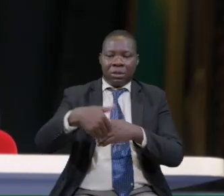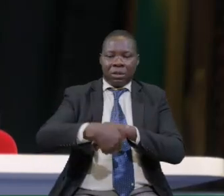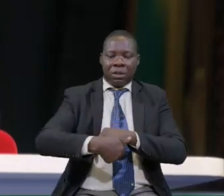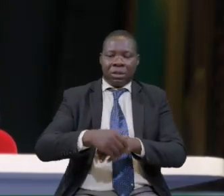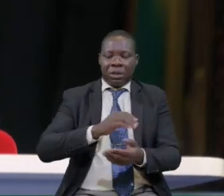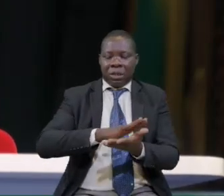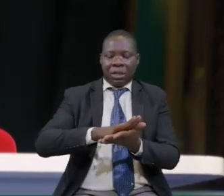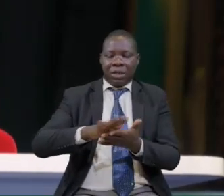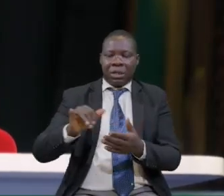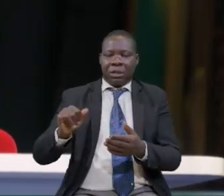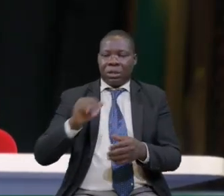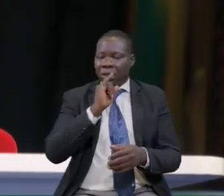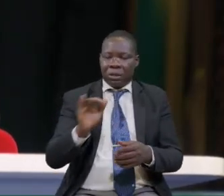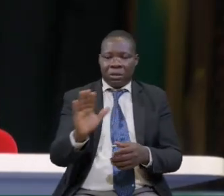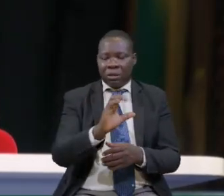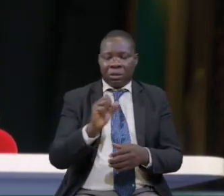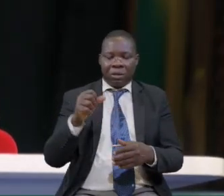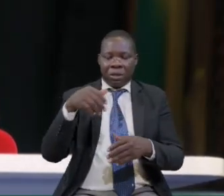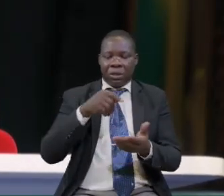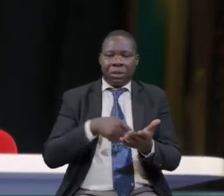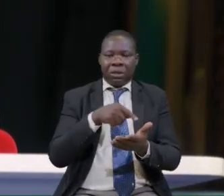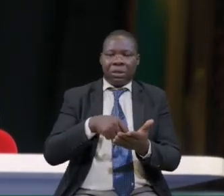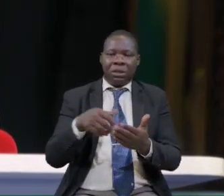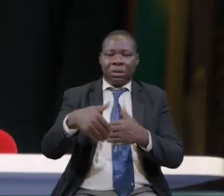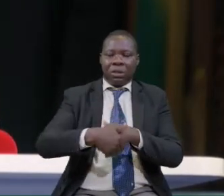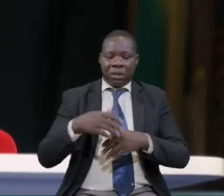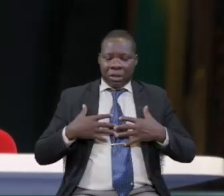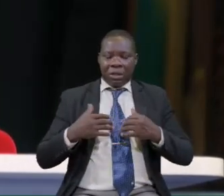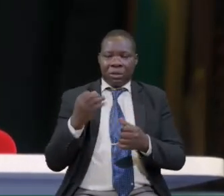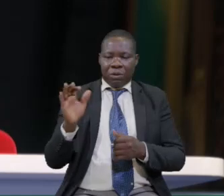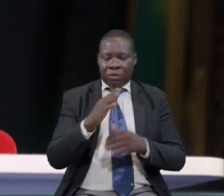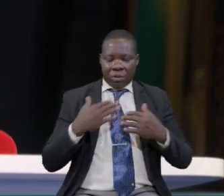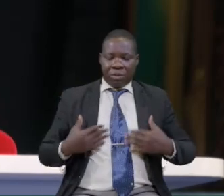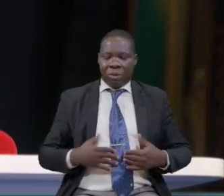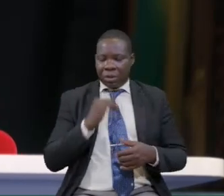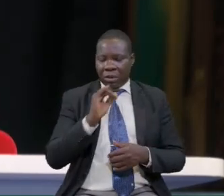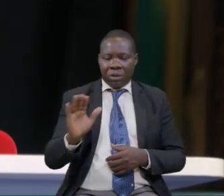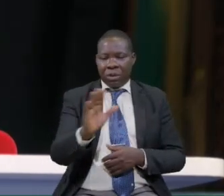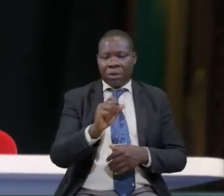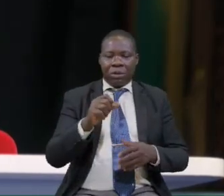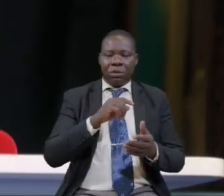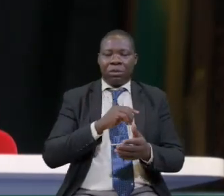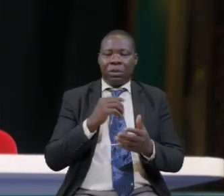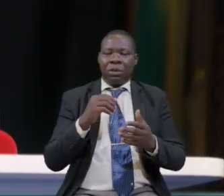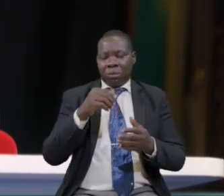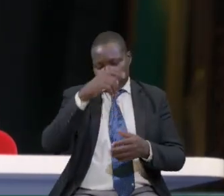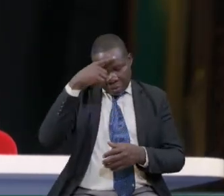night. Healing of your body, that is yours, because Christ paid for